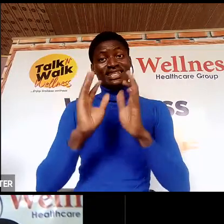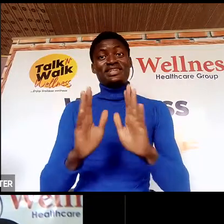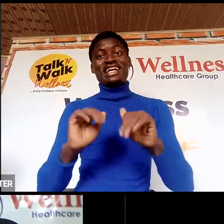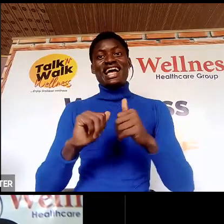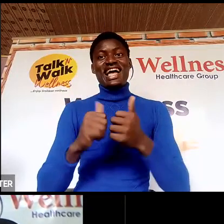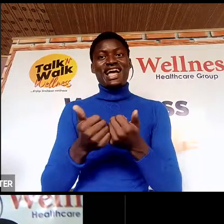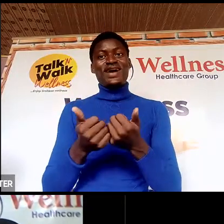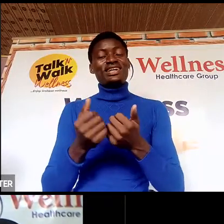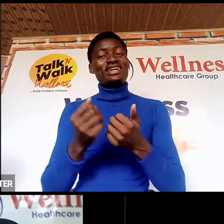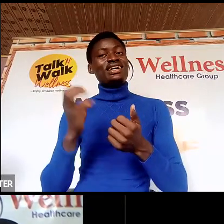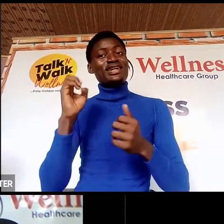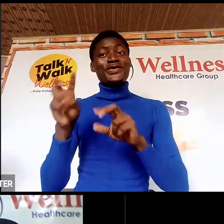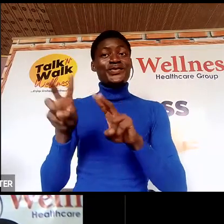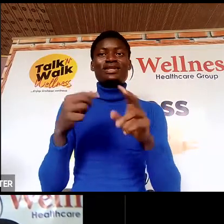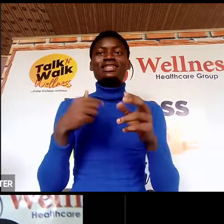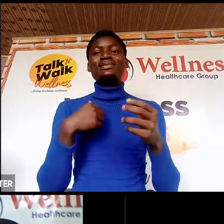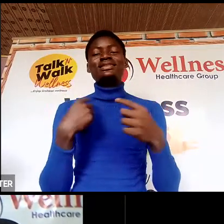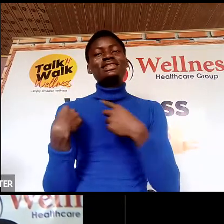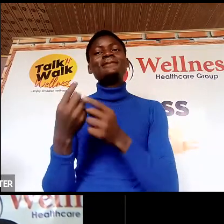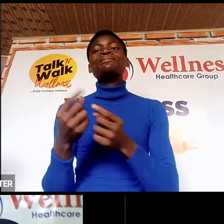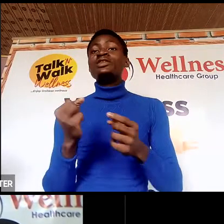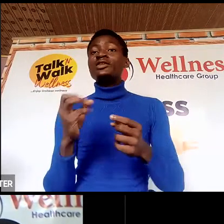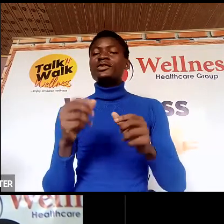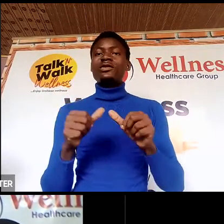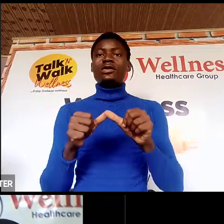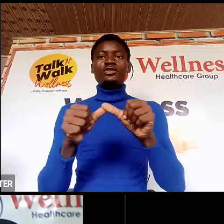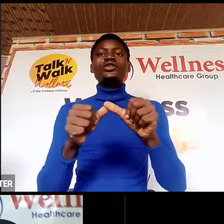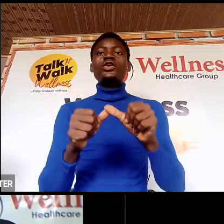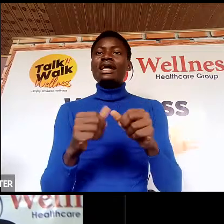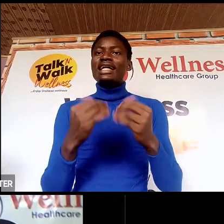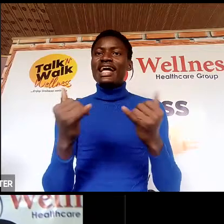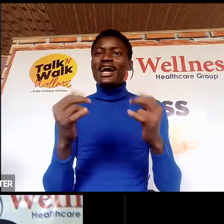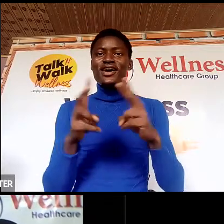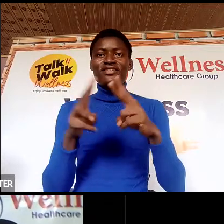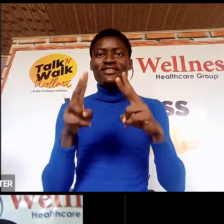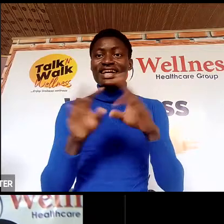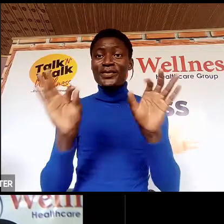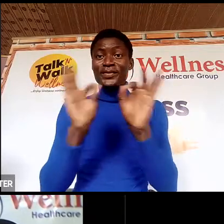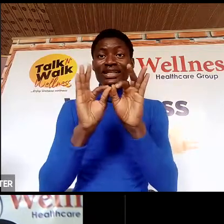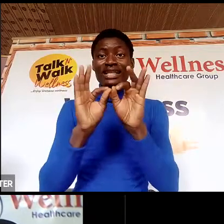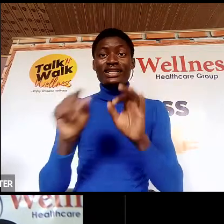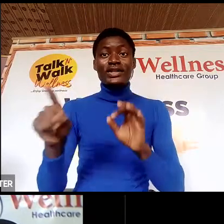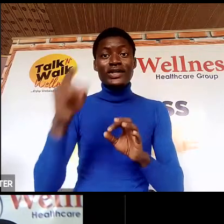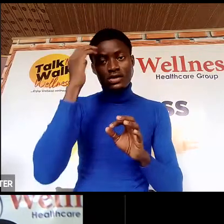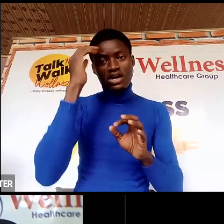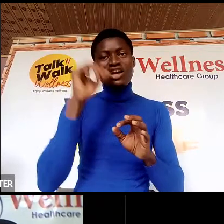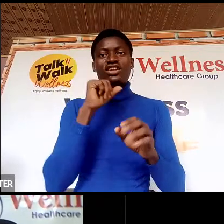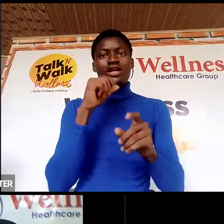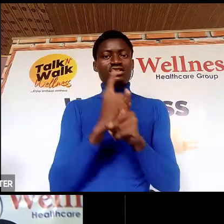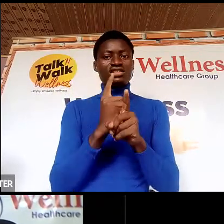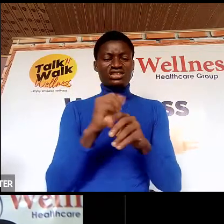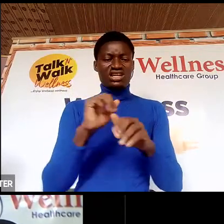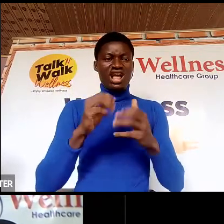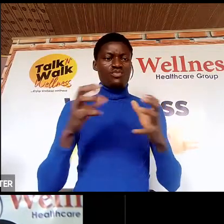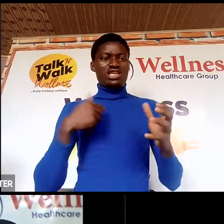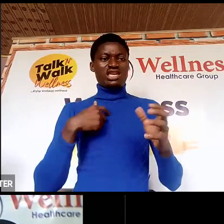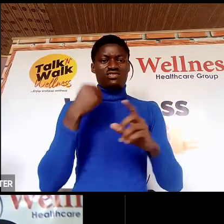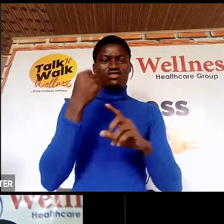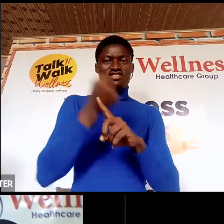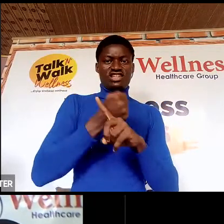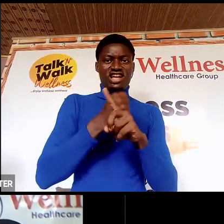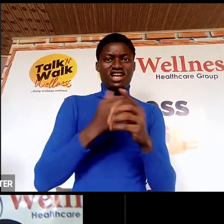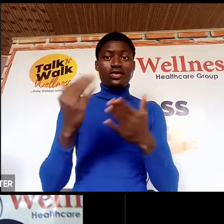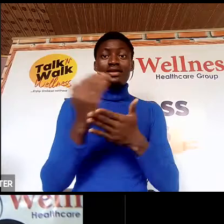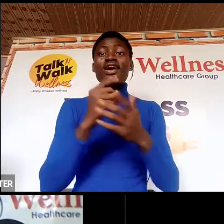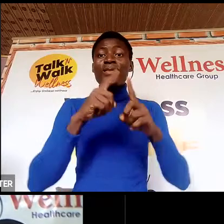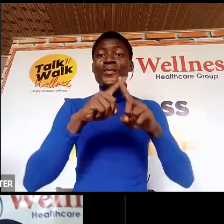very key that we know that it's not really about how much you earn, but how much you're able to actually own what you earn. I know that it's my